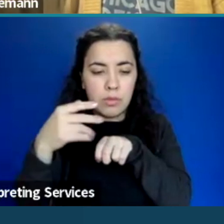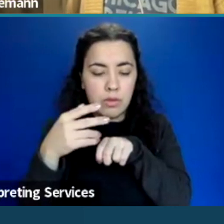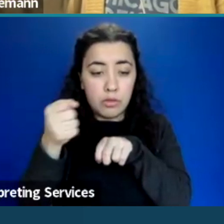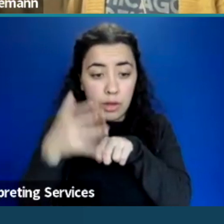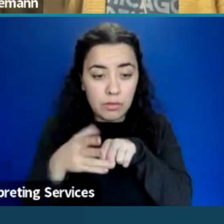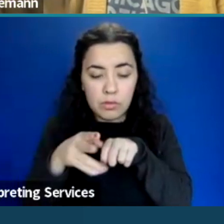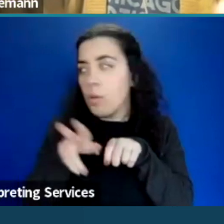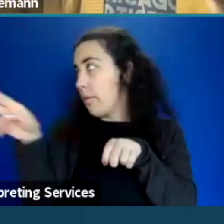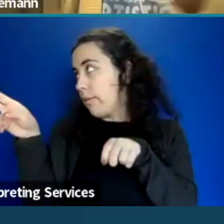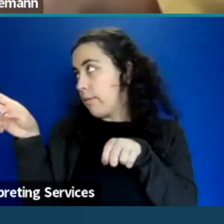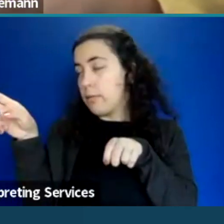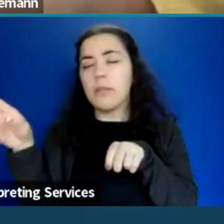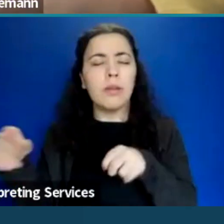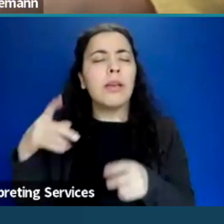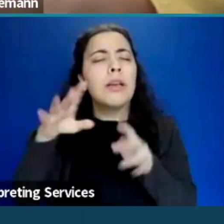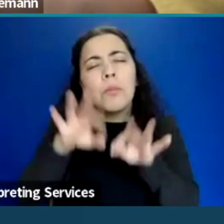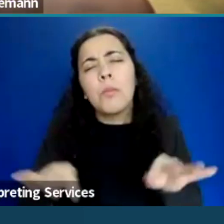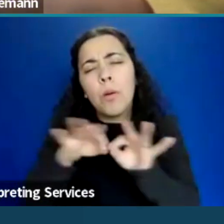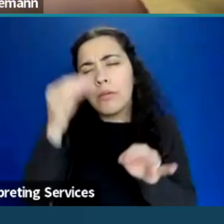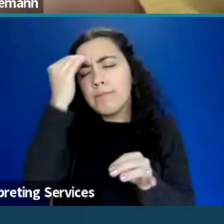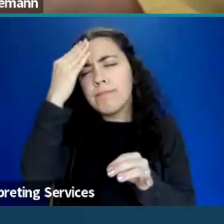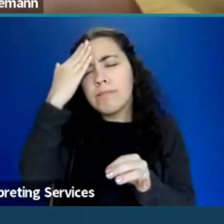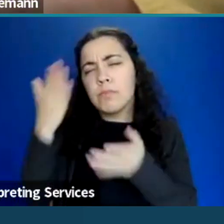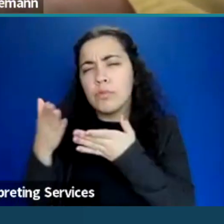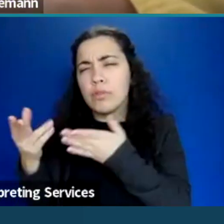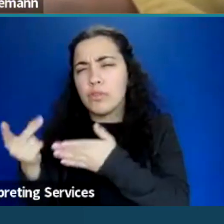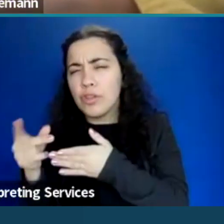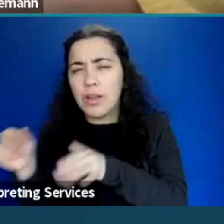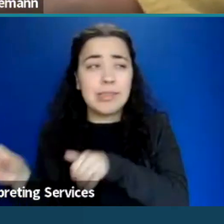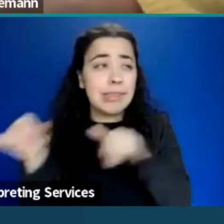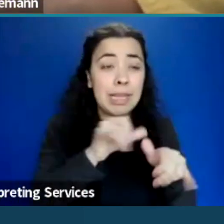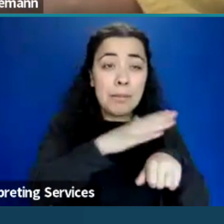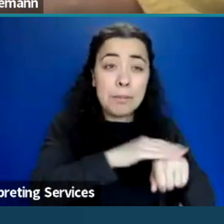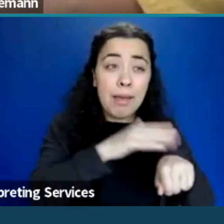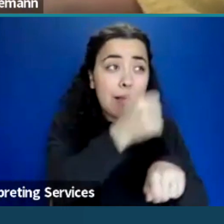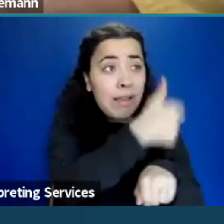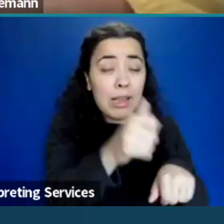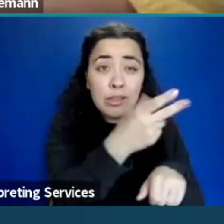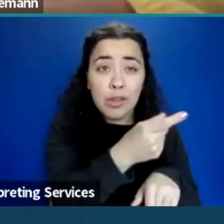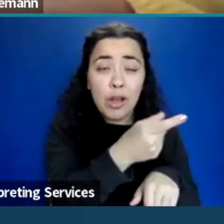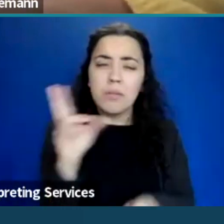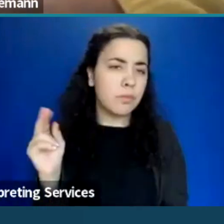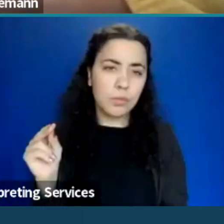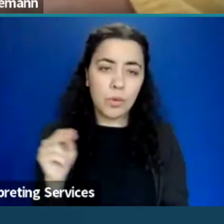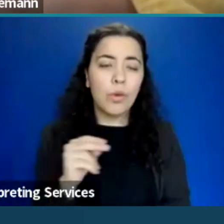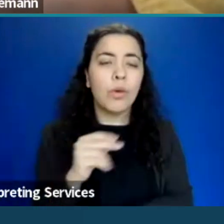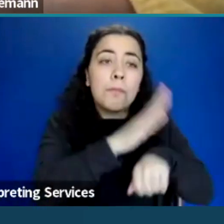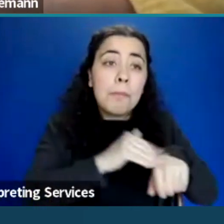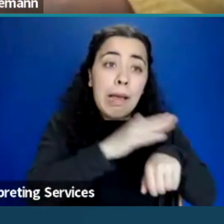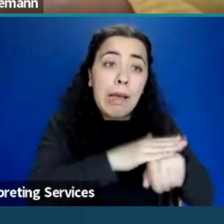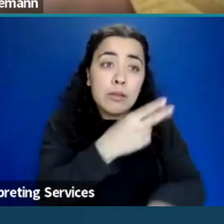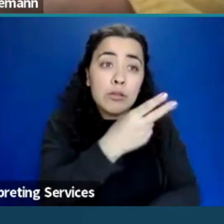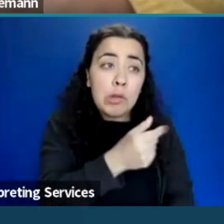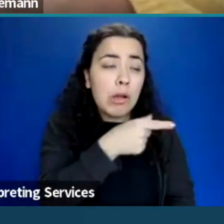dogs, which are not the same as a pet dog. I mean, pet dogs are